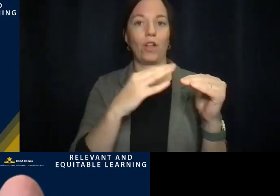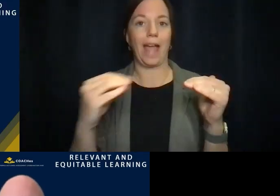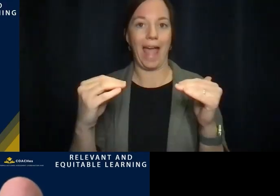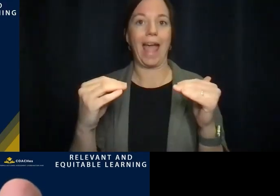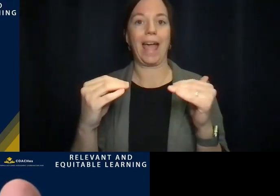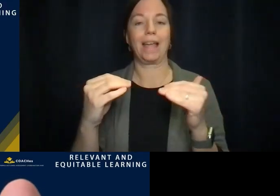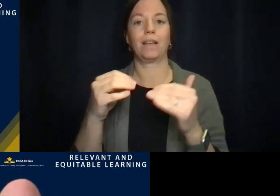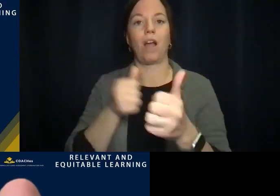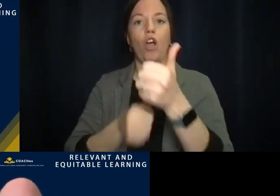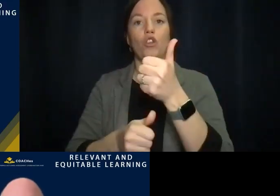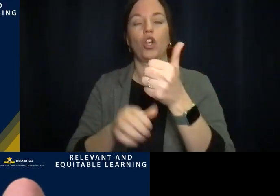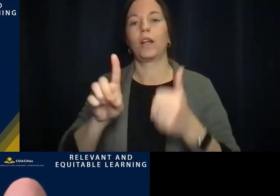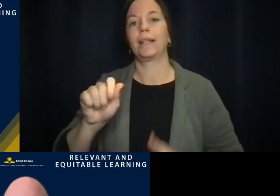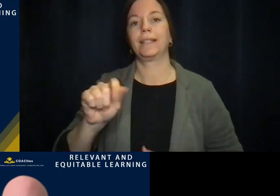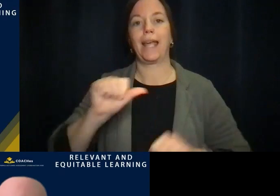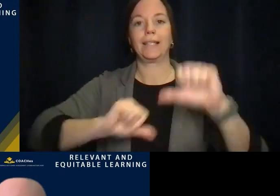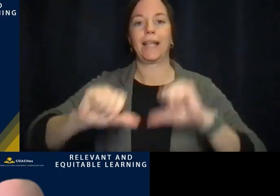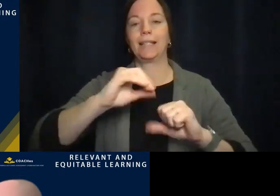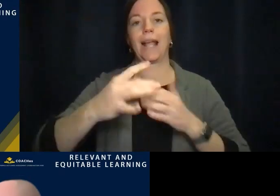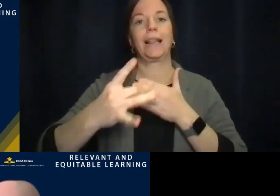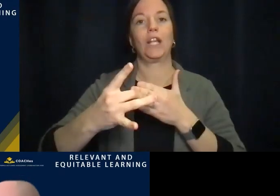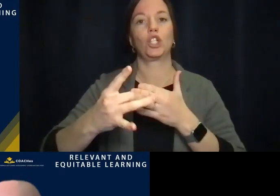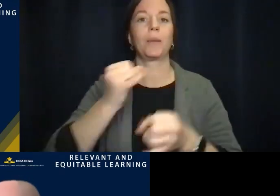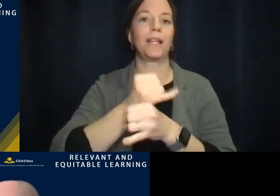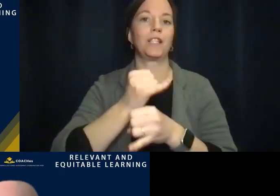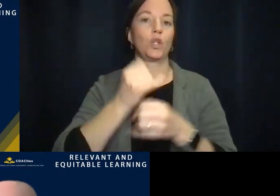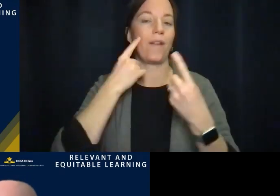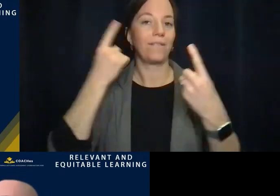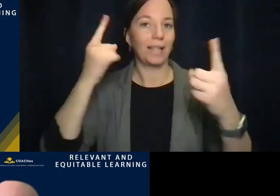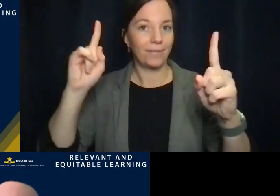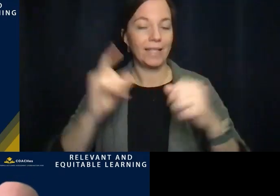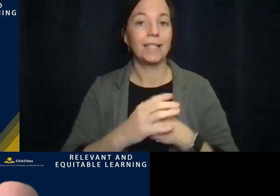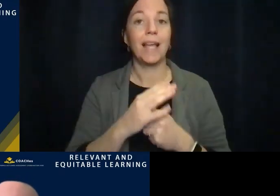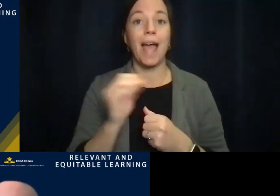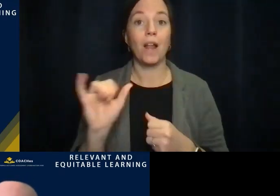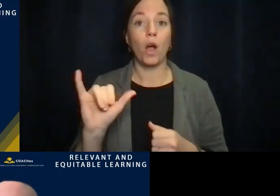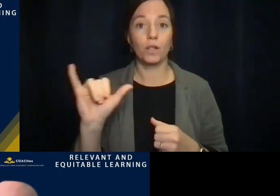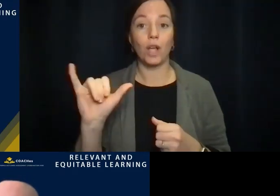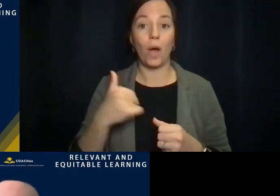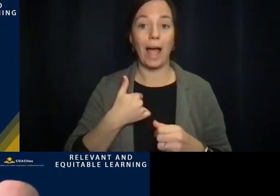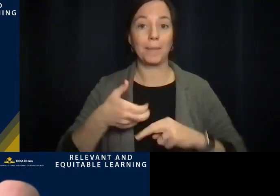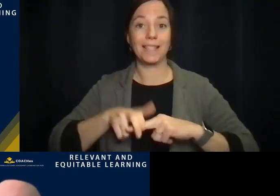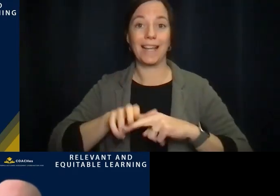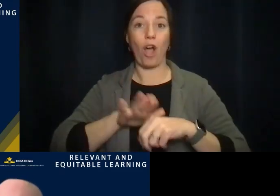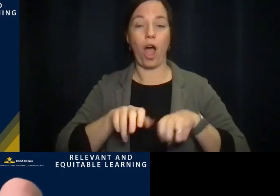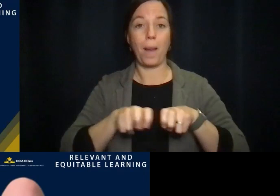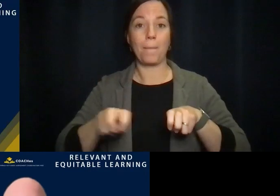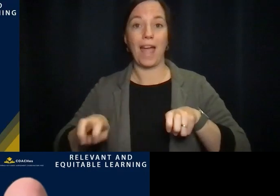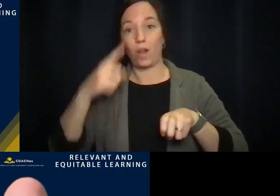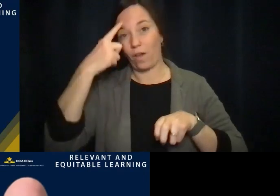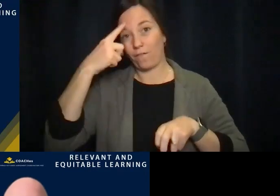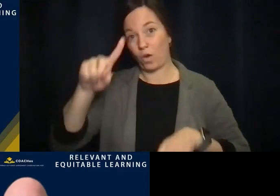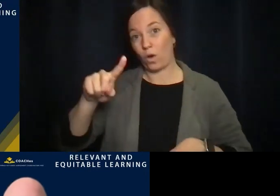data science and leadership and institutional effectiveness. And then I actually am sitting on a panel with around 47